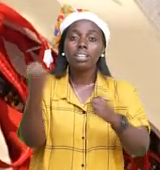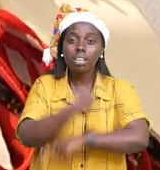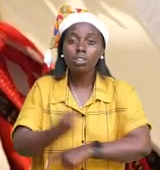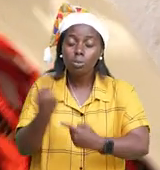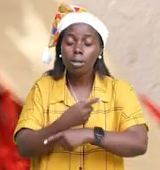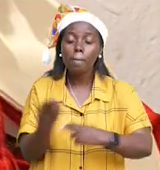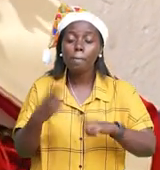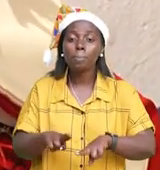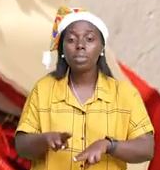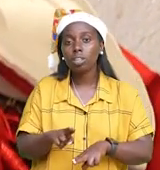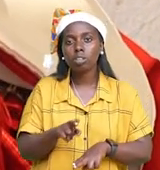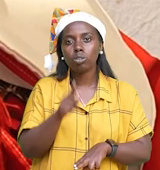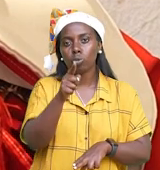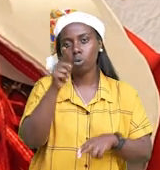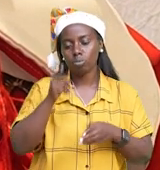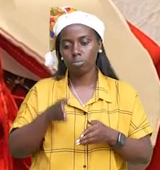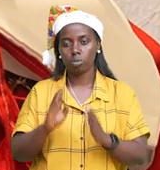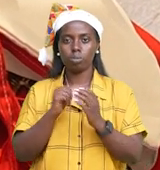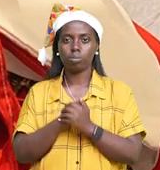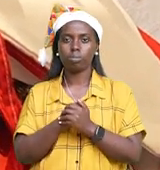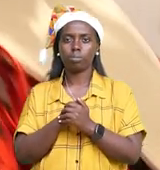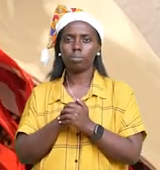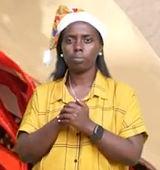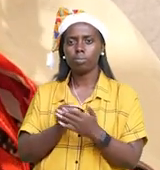always be loved.